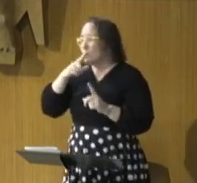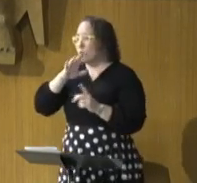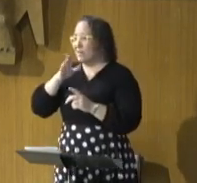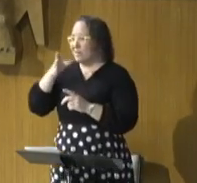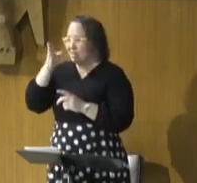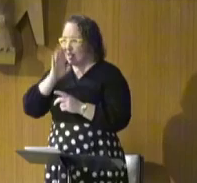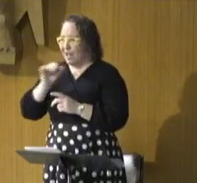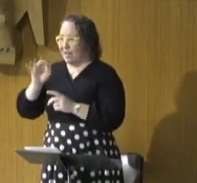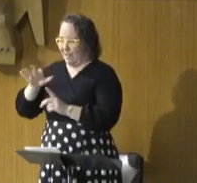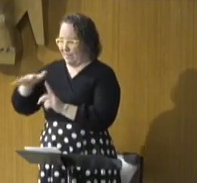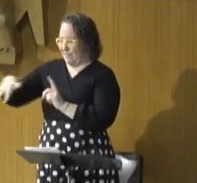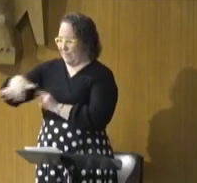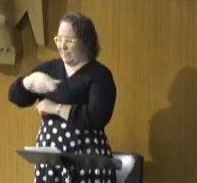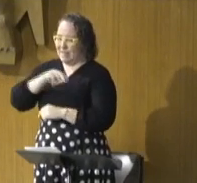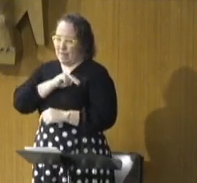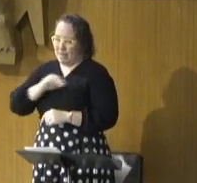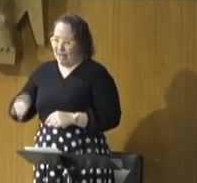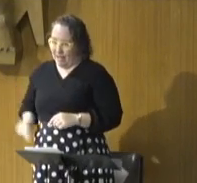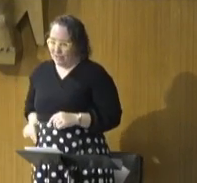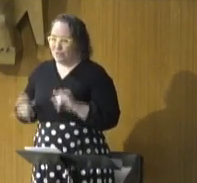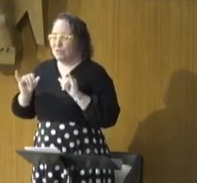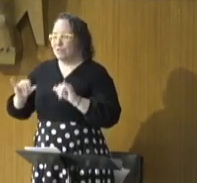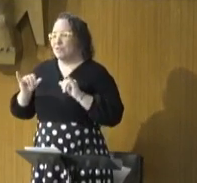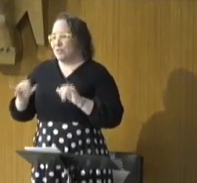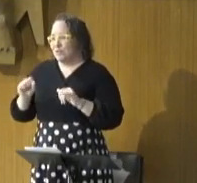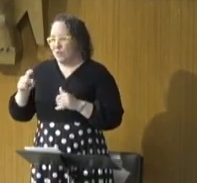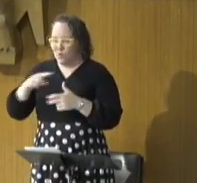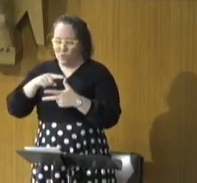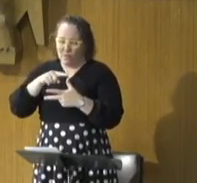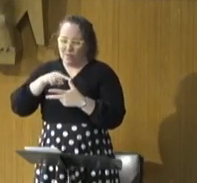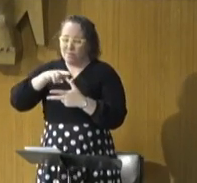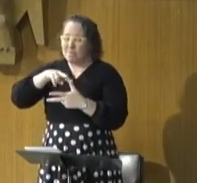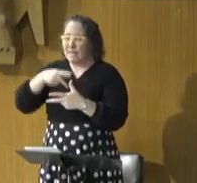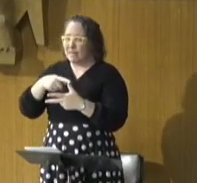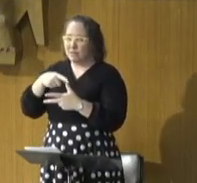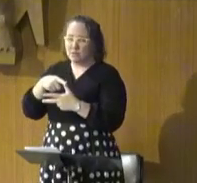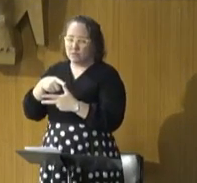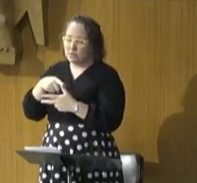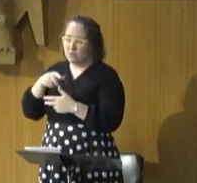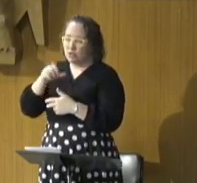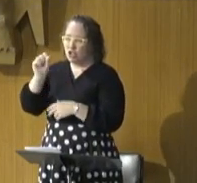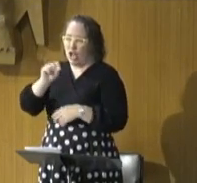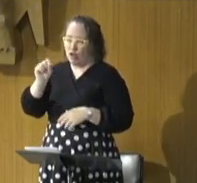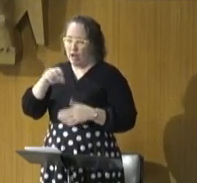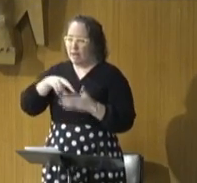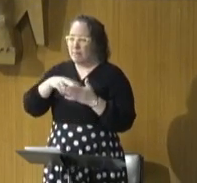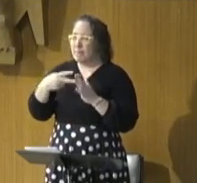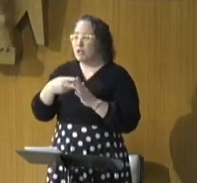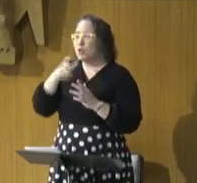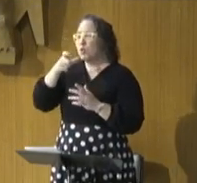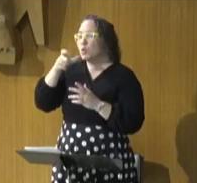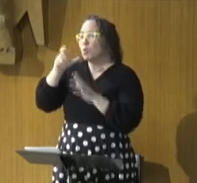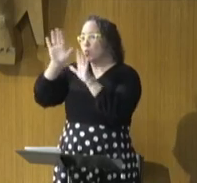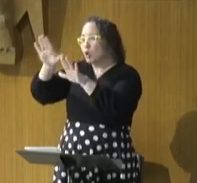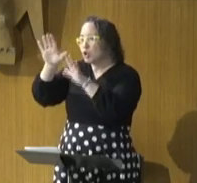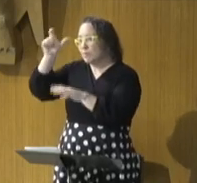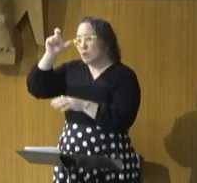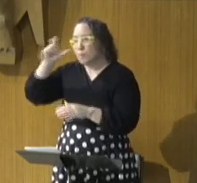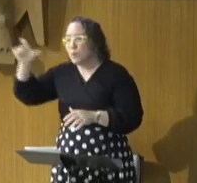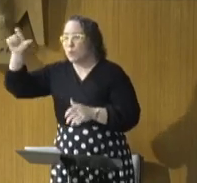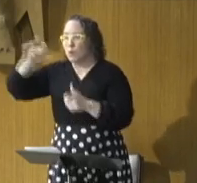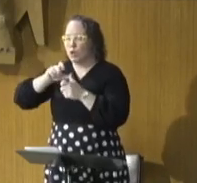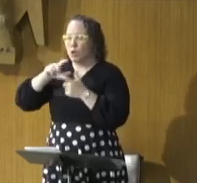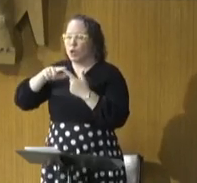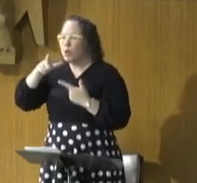Shadrach means something like command of the moon god. Meshach means who is like Achu, and Abednego